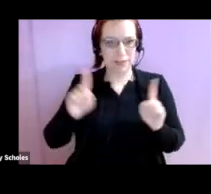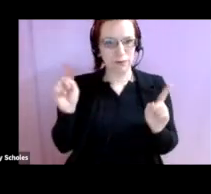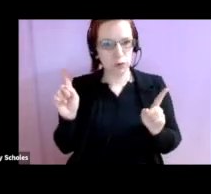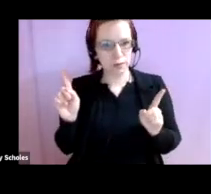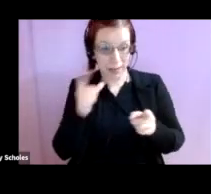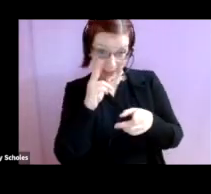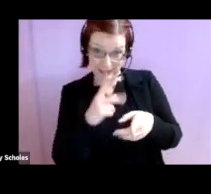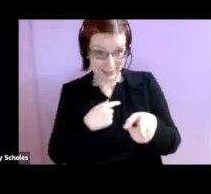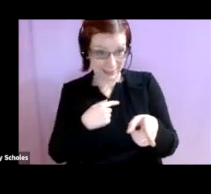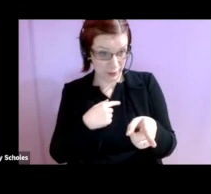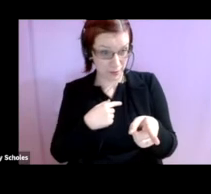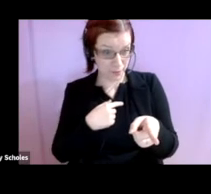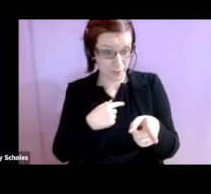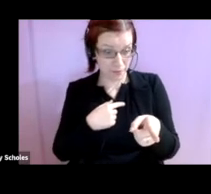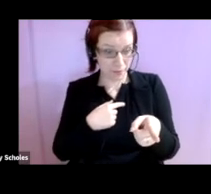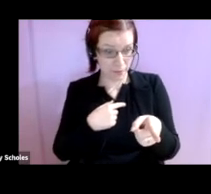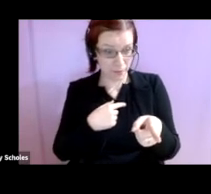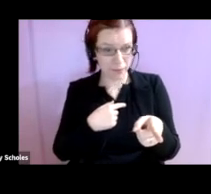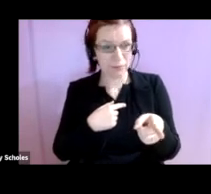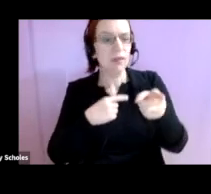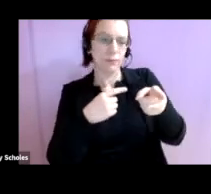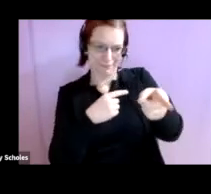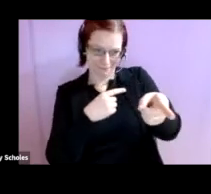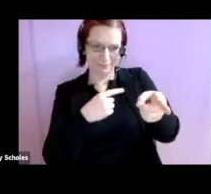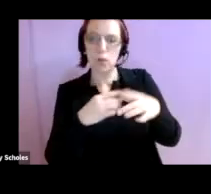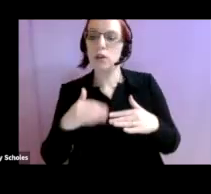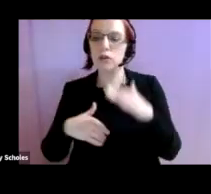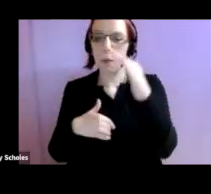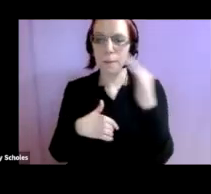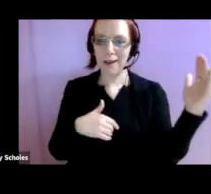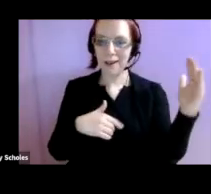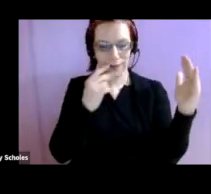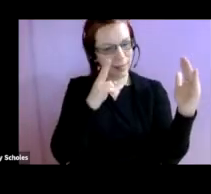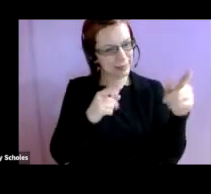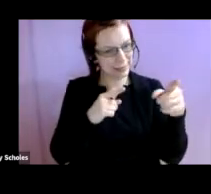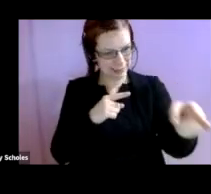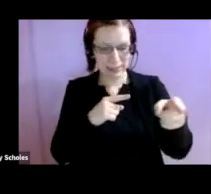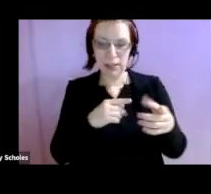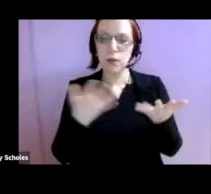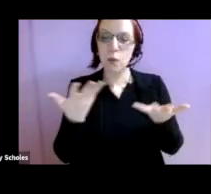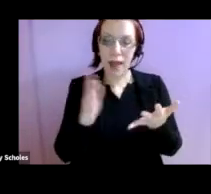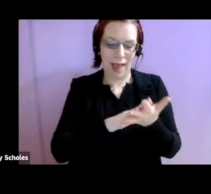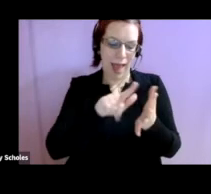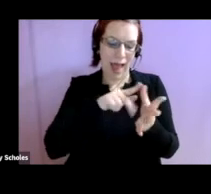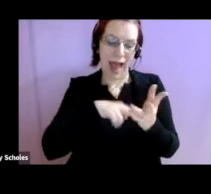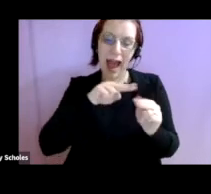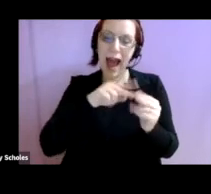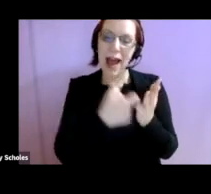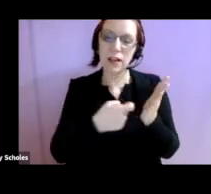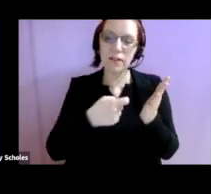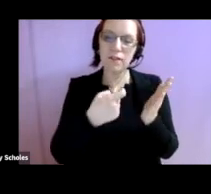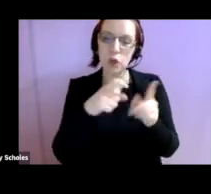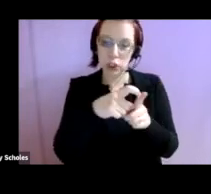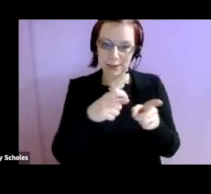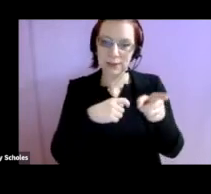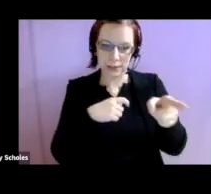here is a picture, an aerial picture of the LIGO Observatory in Hanford. And here is an aerial picture of the one in Livingston